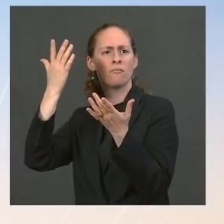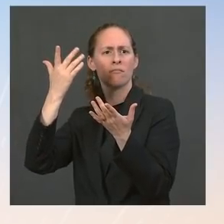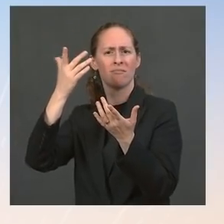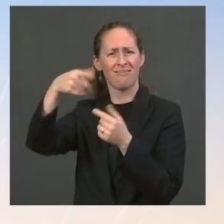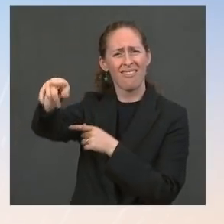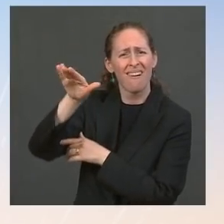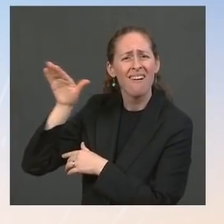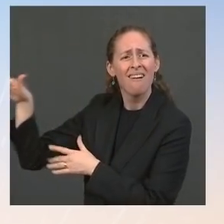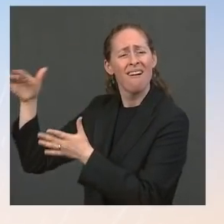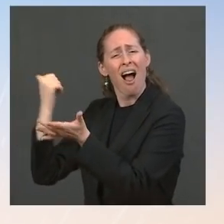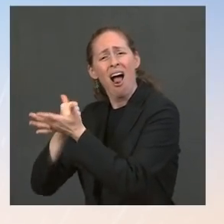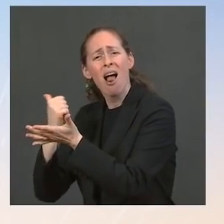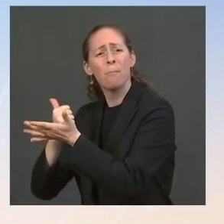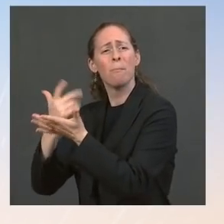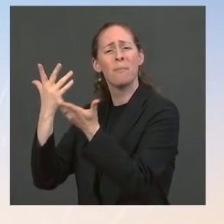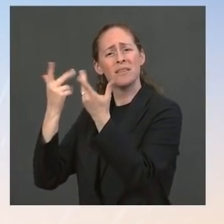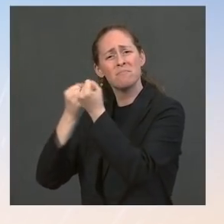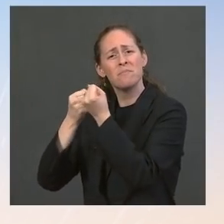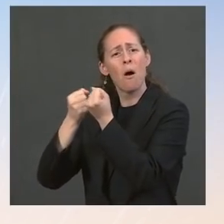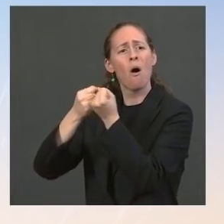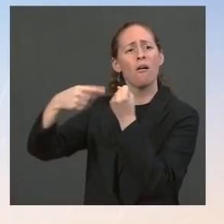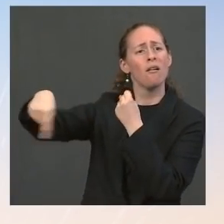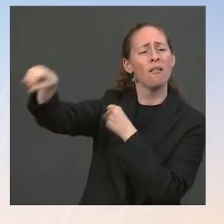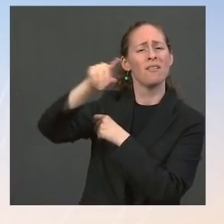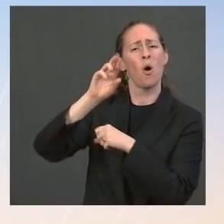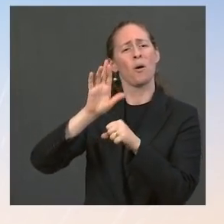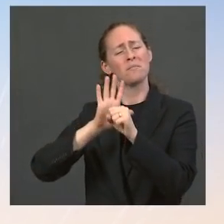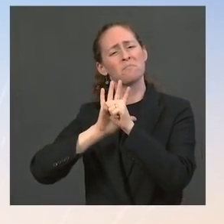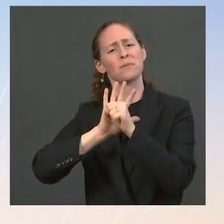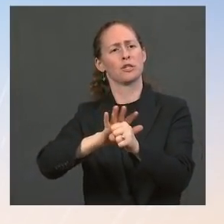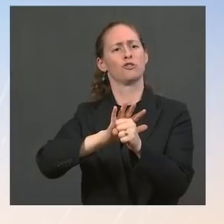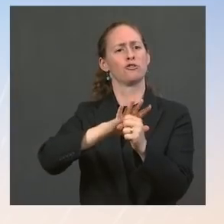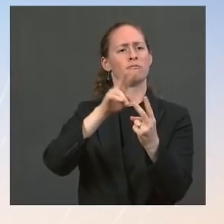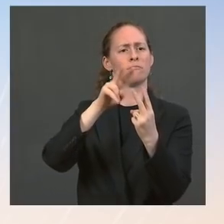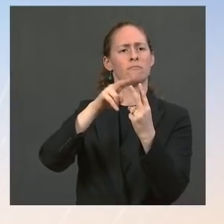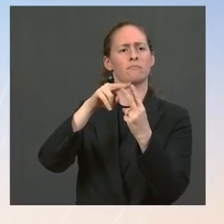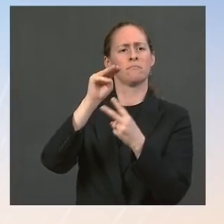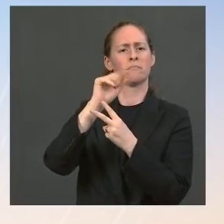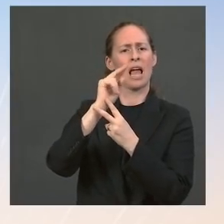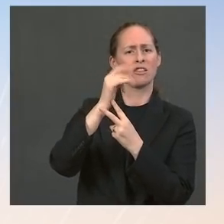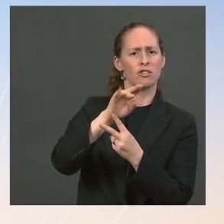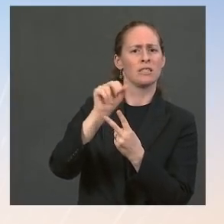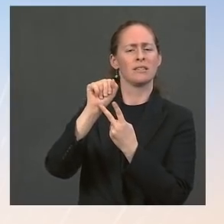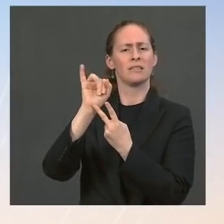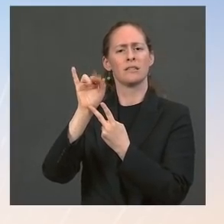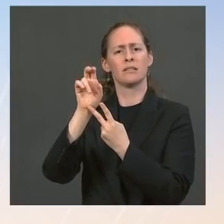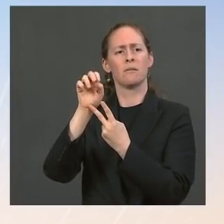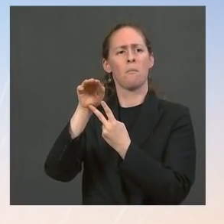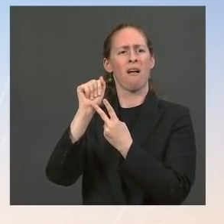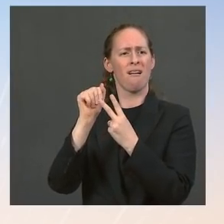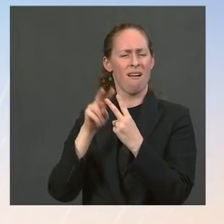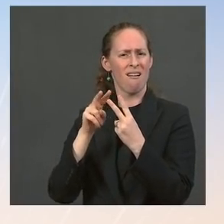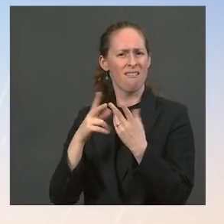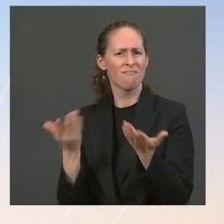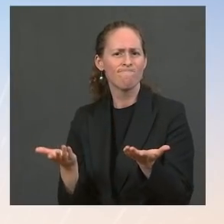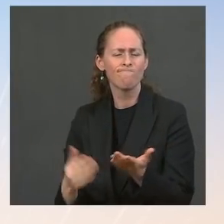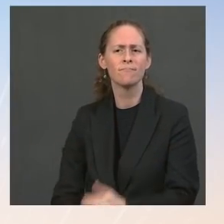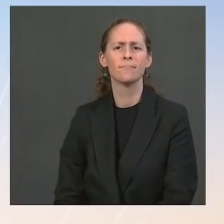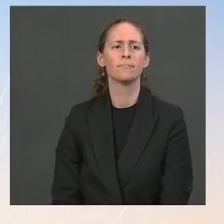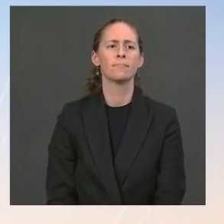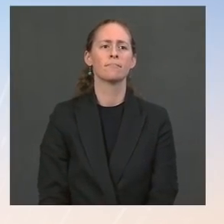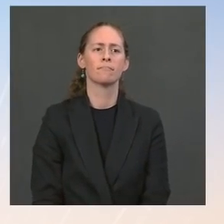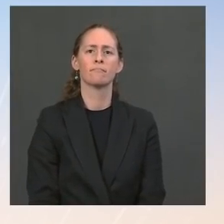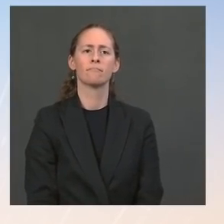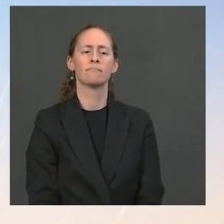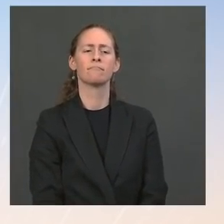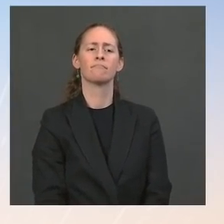Senator Manchin and Senator Sinema. What is the president's reaction to that? Well, I would say first the president's reaction is